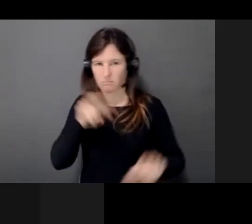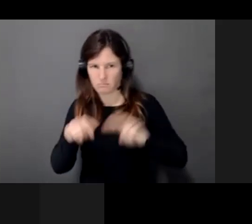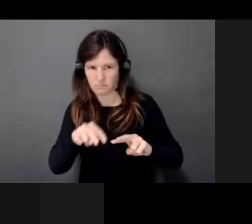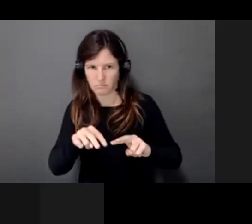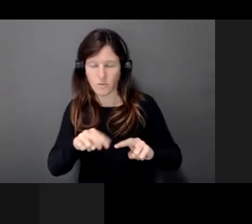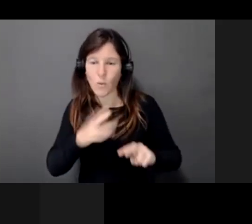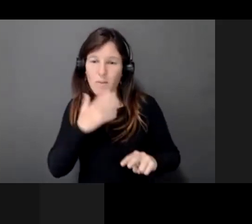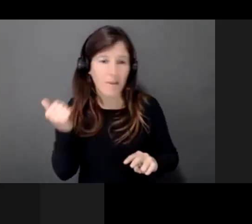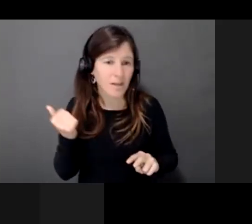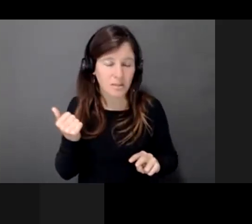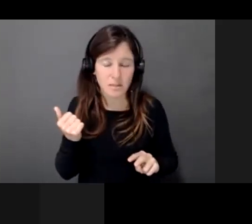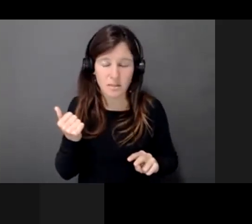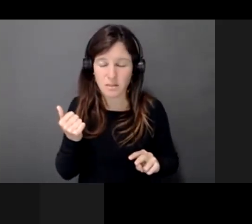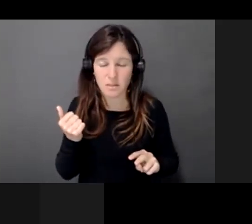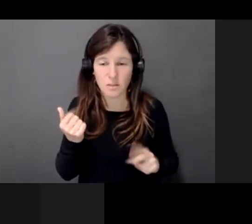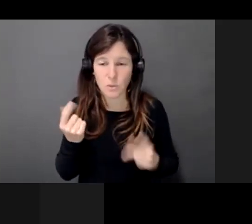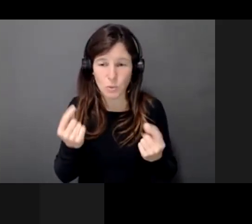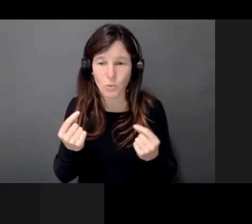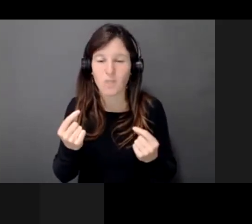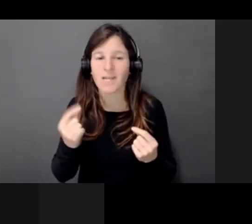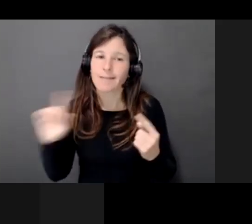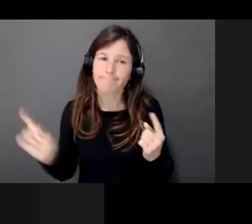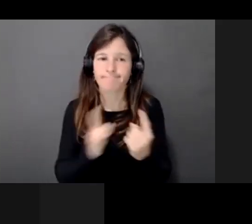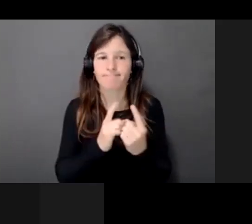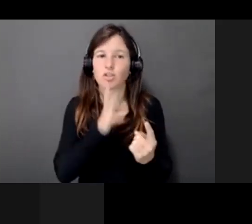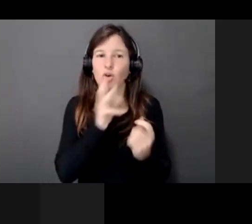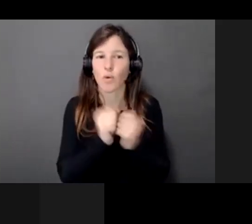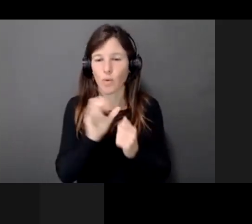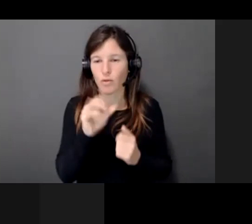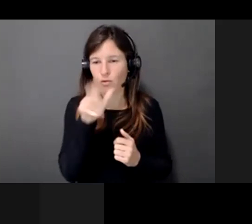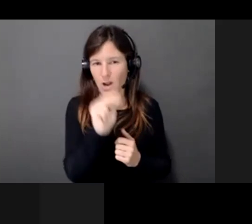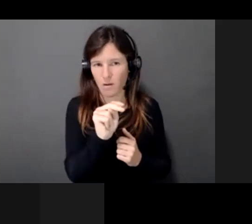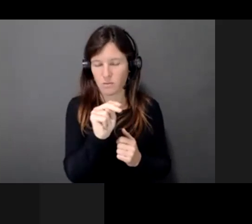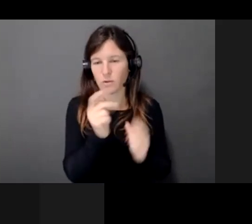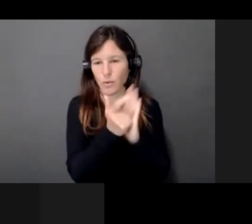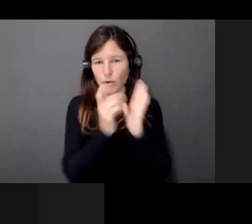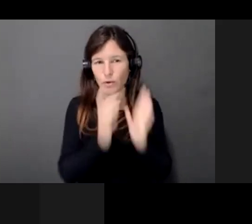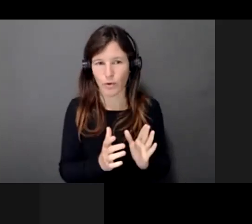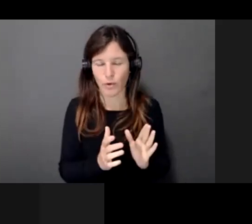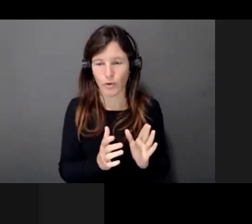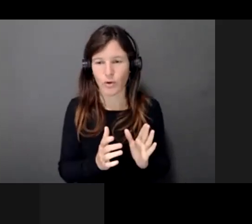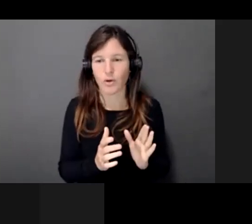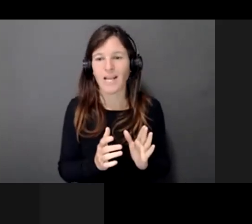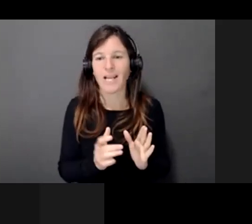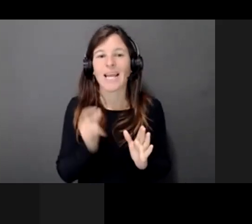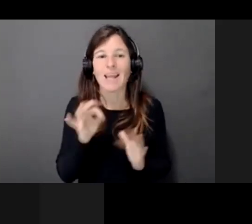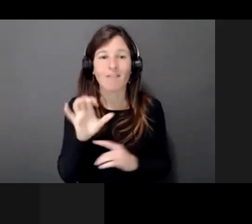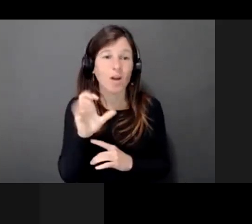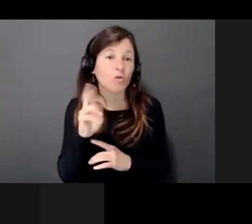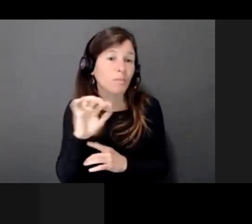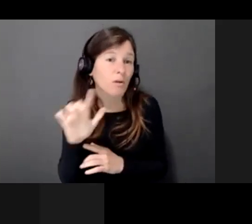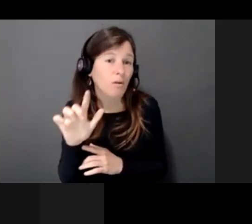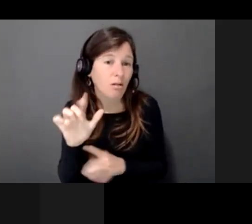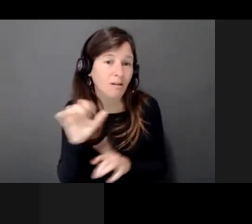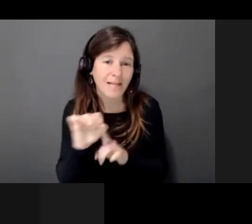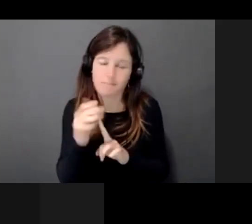Crown. The most difficult thing to do in a criminal justice system matter is to talk to the Crown. So the best way of moving